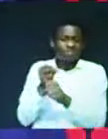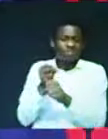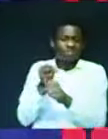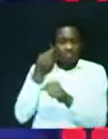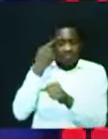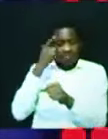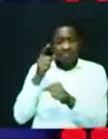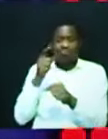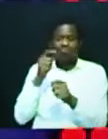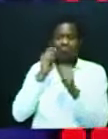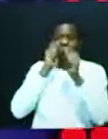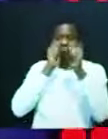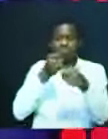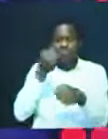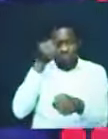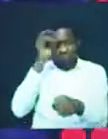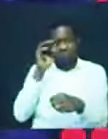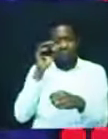wisdom.